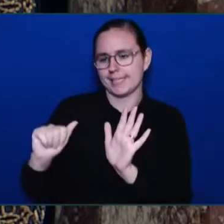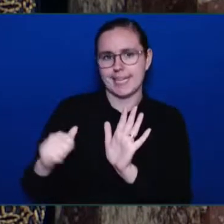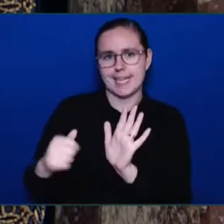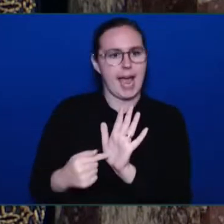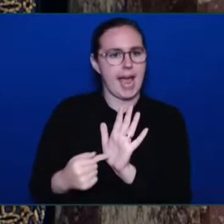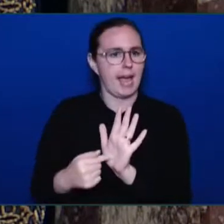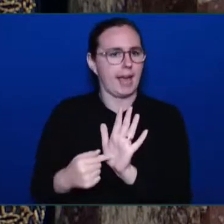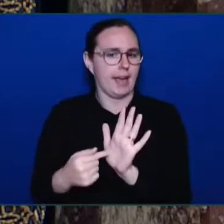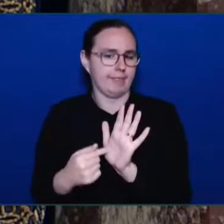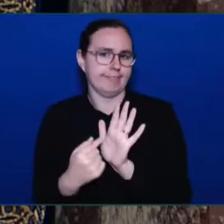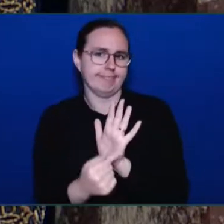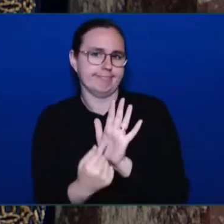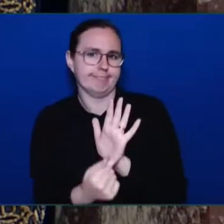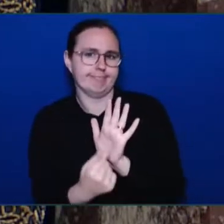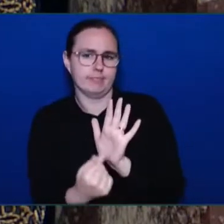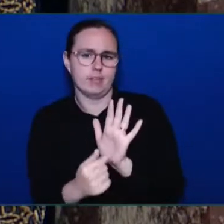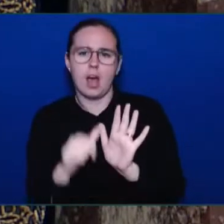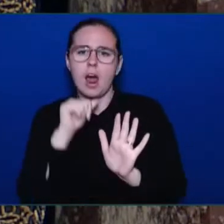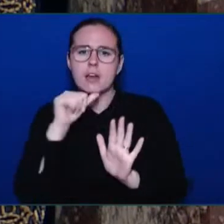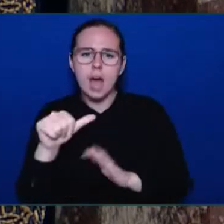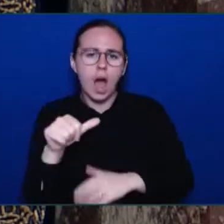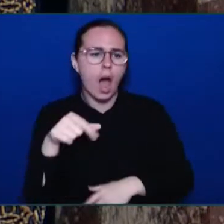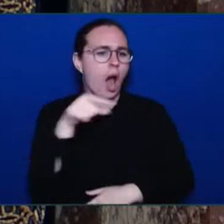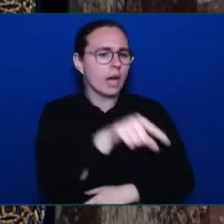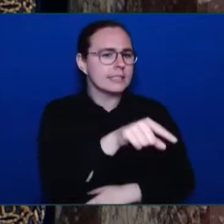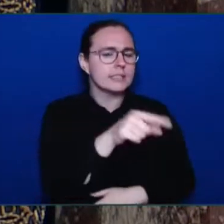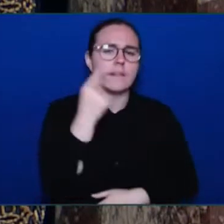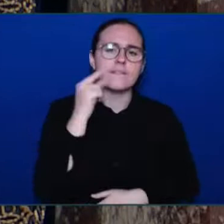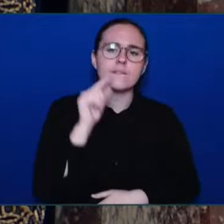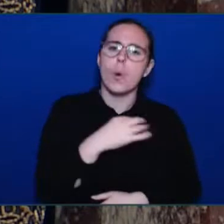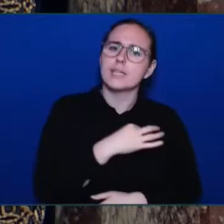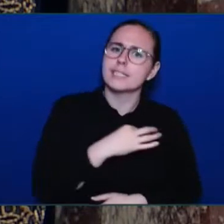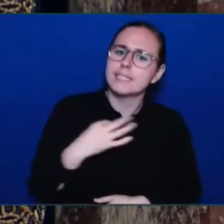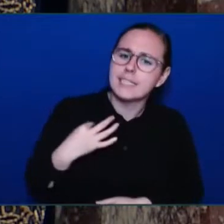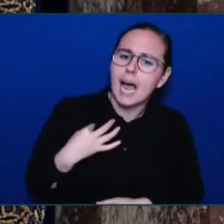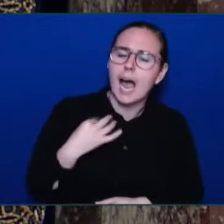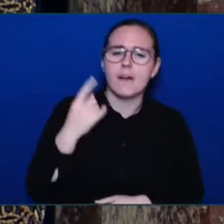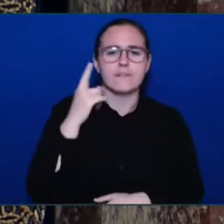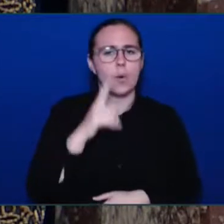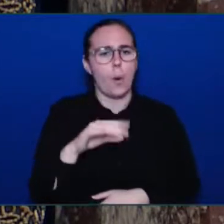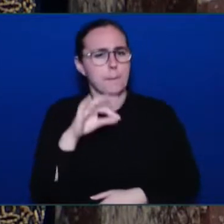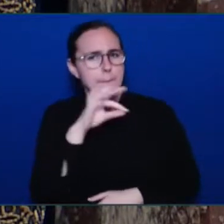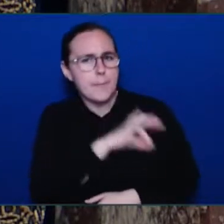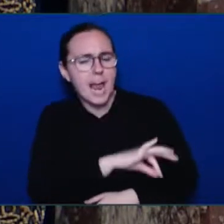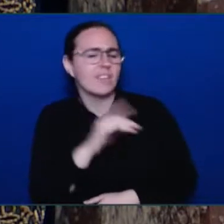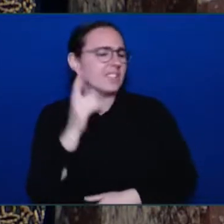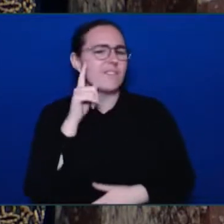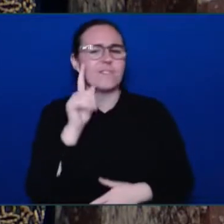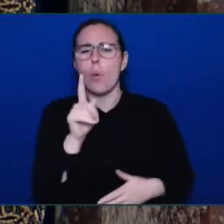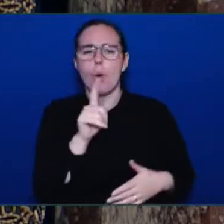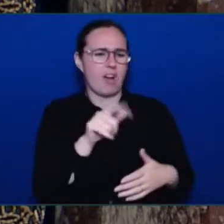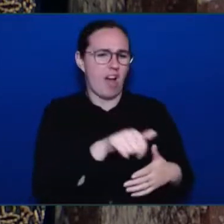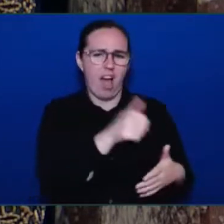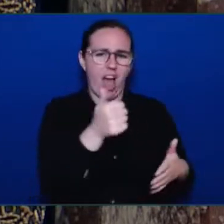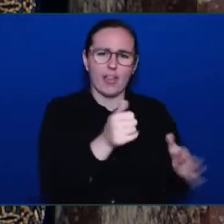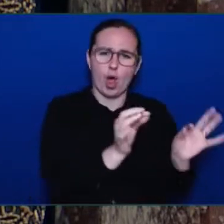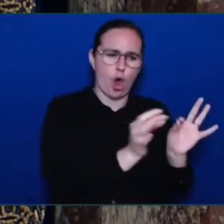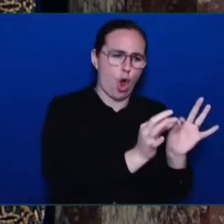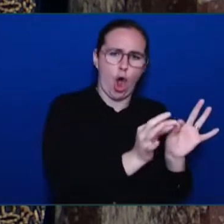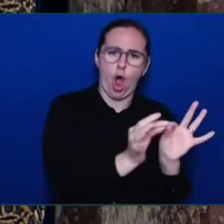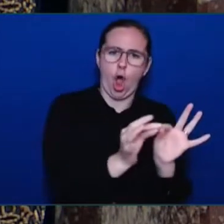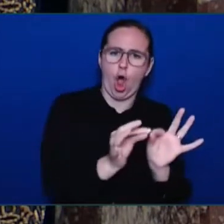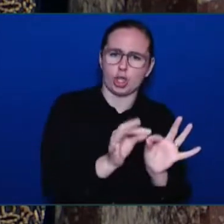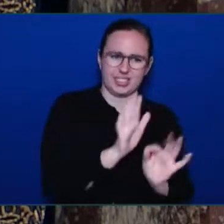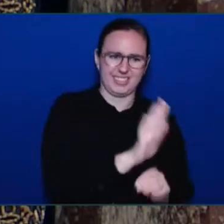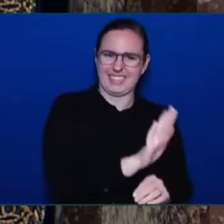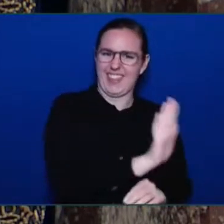for an example, or for the cost of everything that a school district needs to supply their schools with so that our